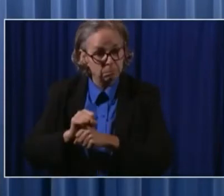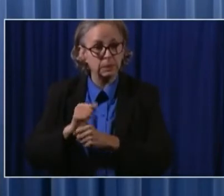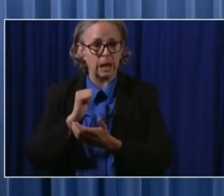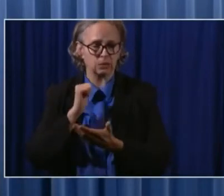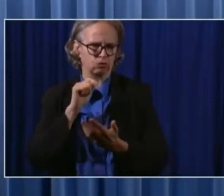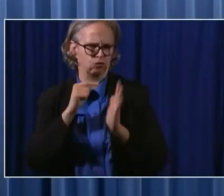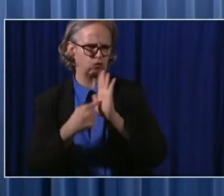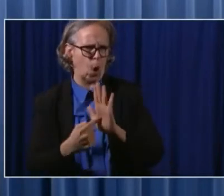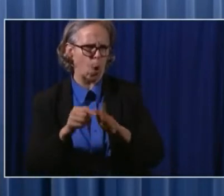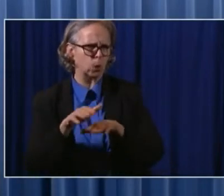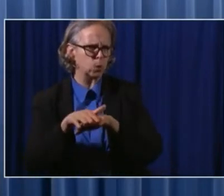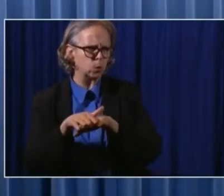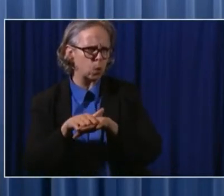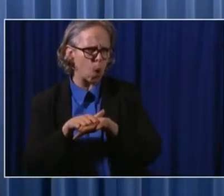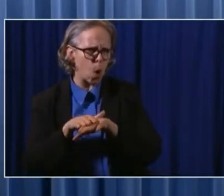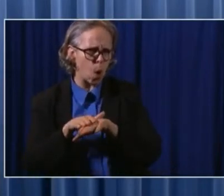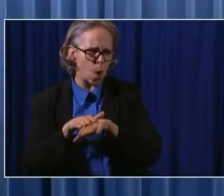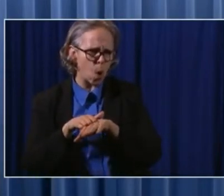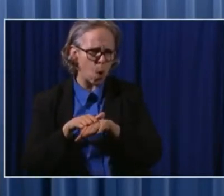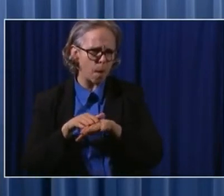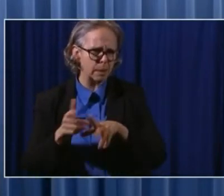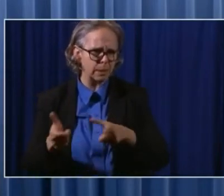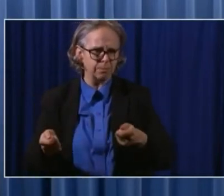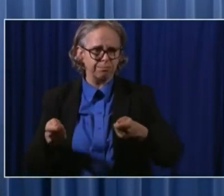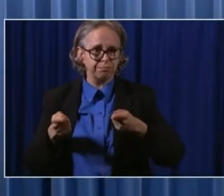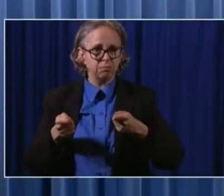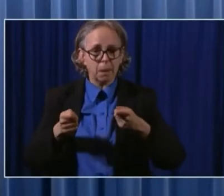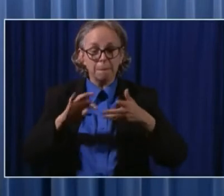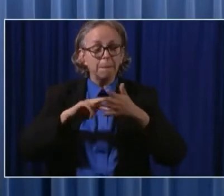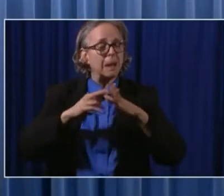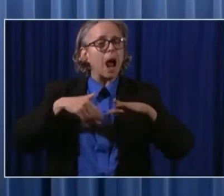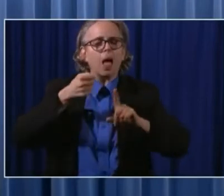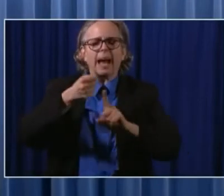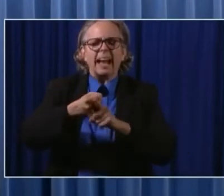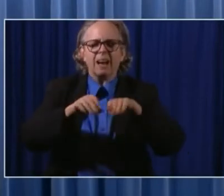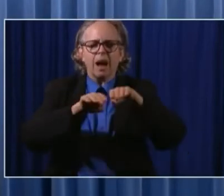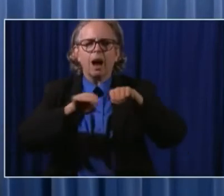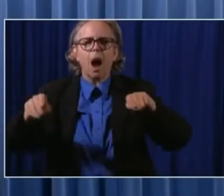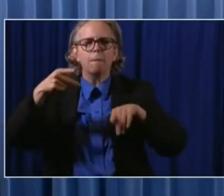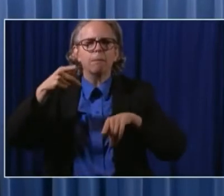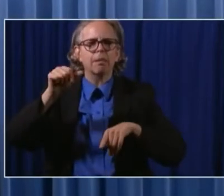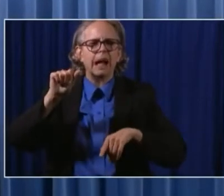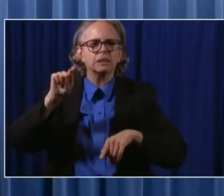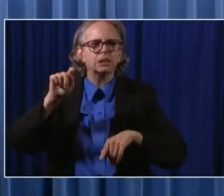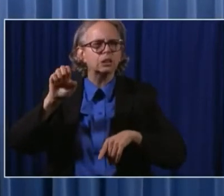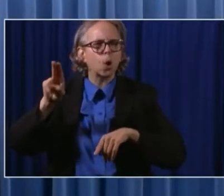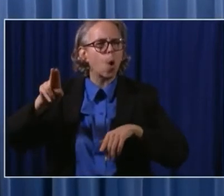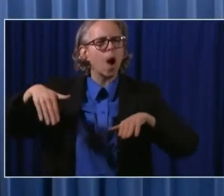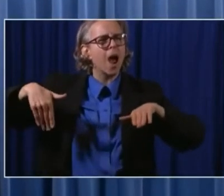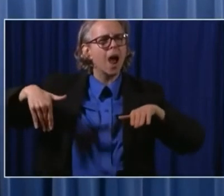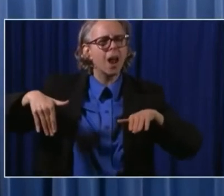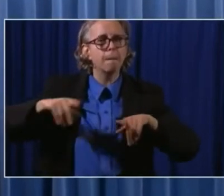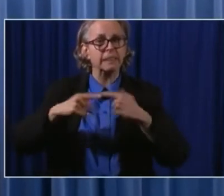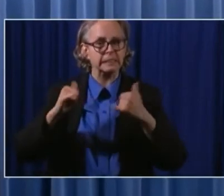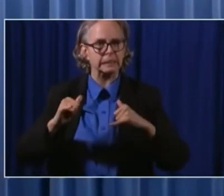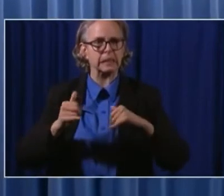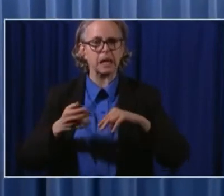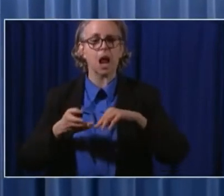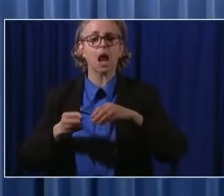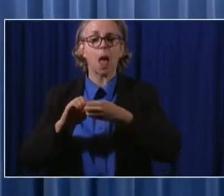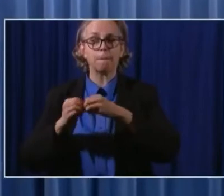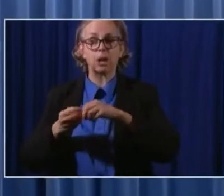plateau, but the rate of increase has certainly slowed. We